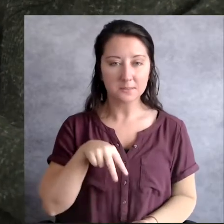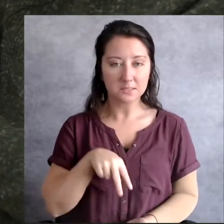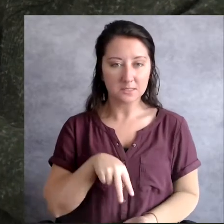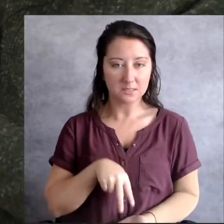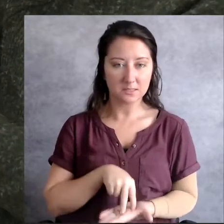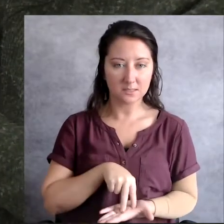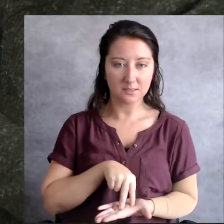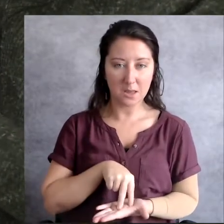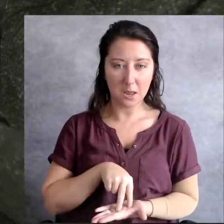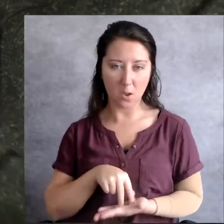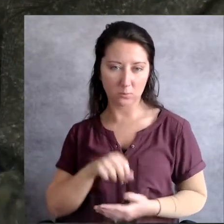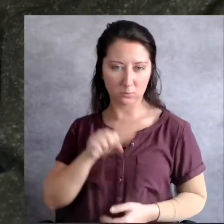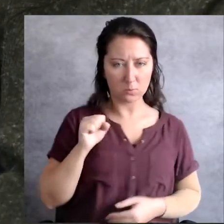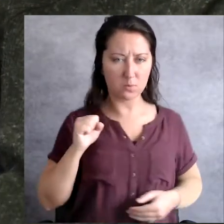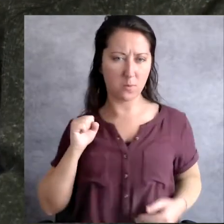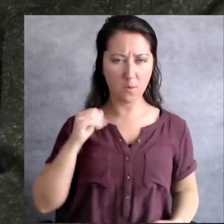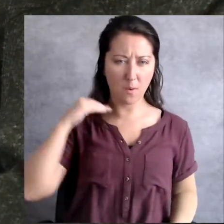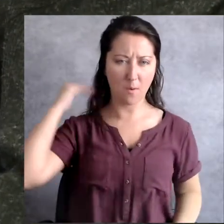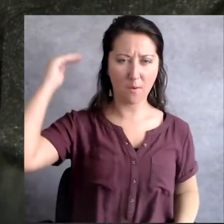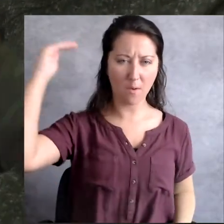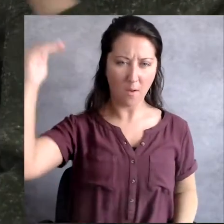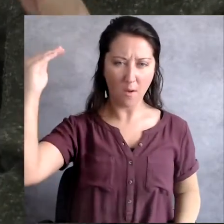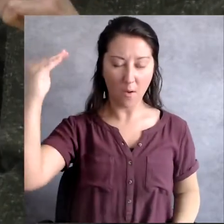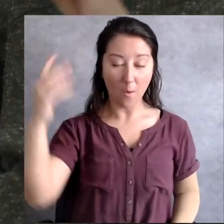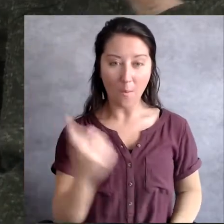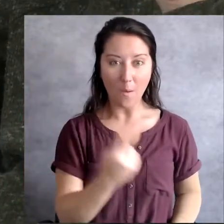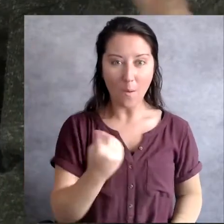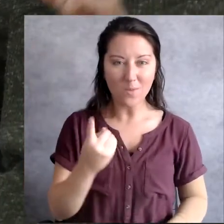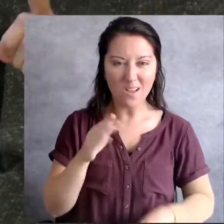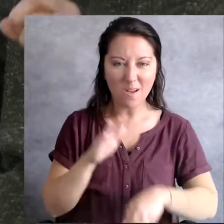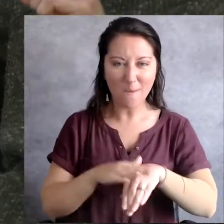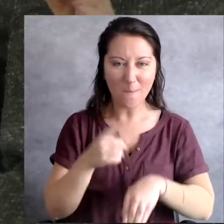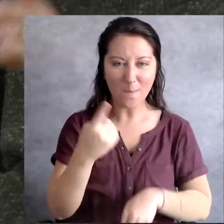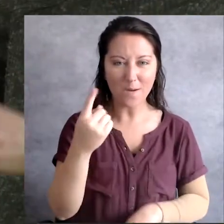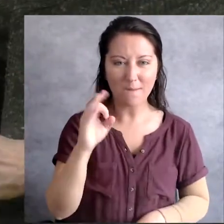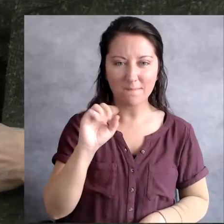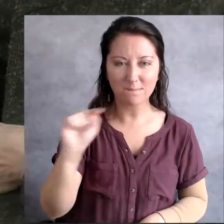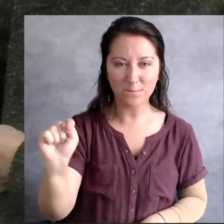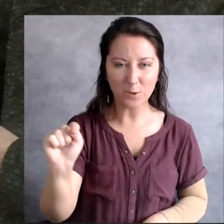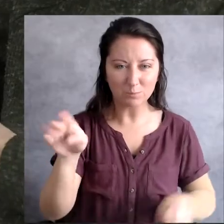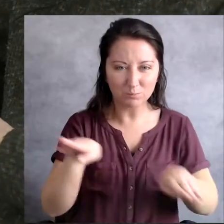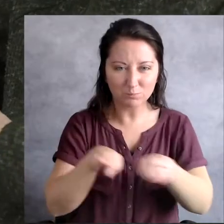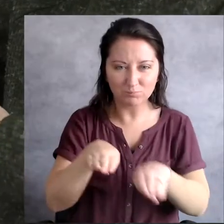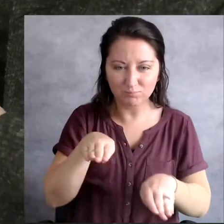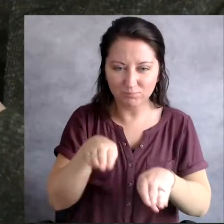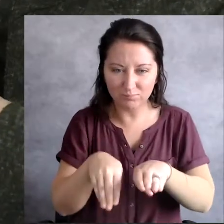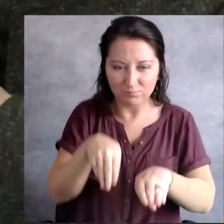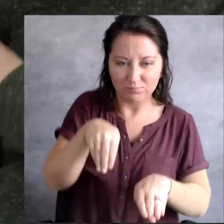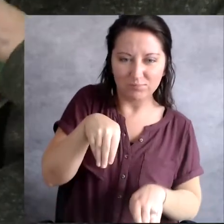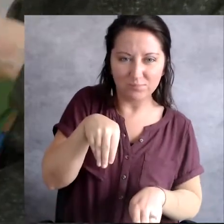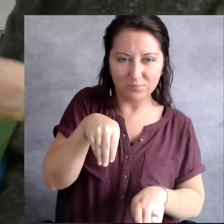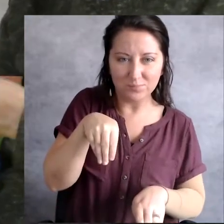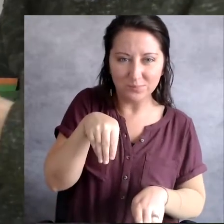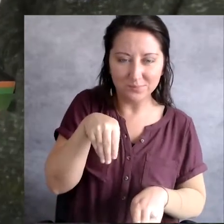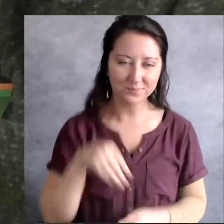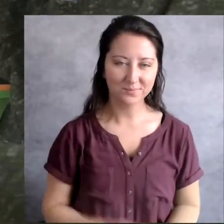Stand very, very tall on just one leg. Look at the penguin there.